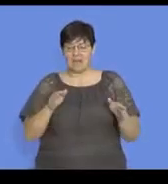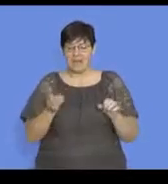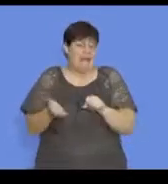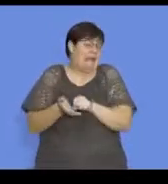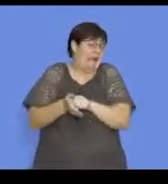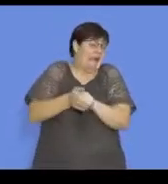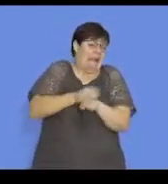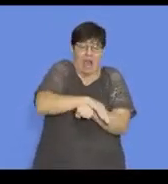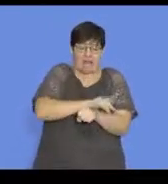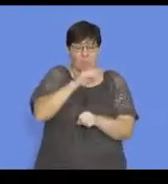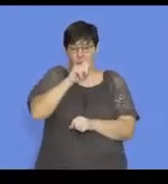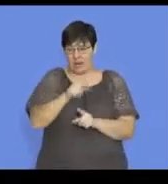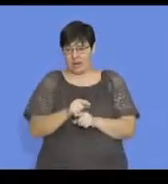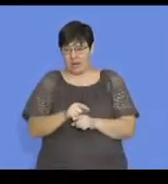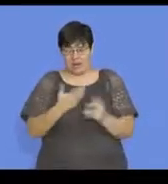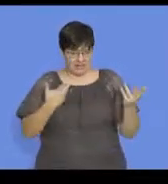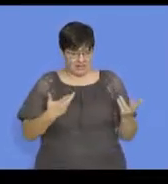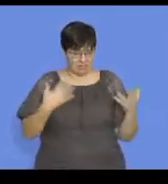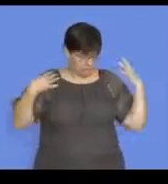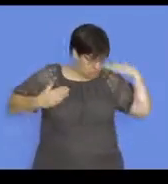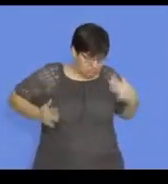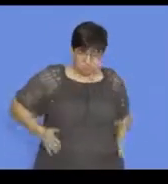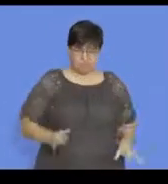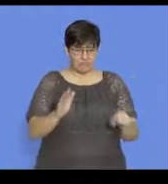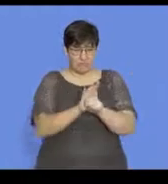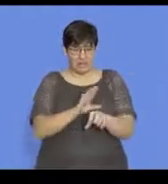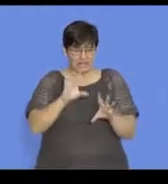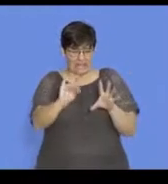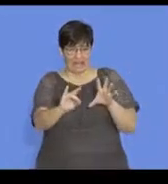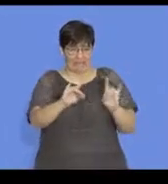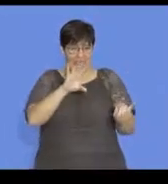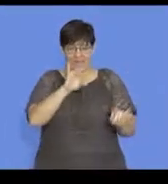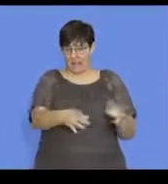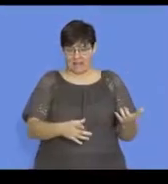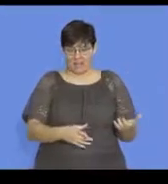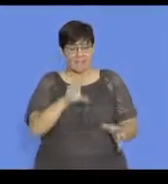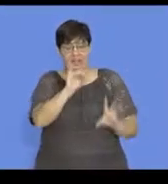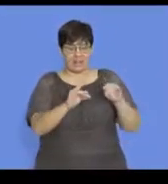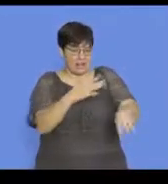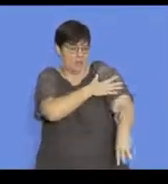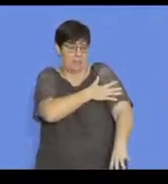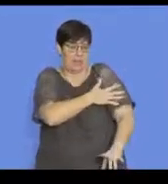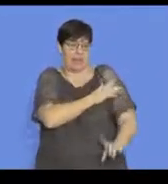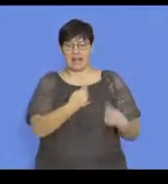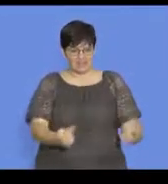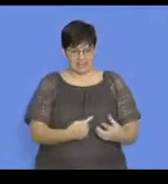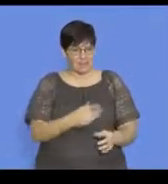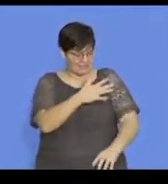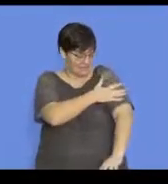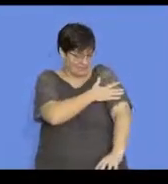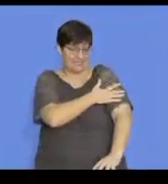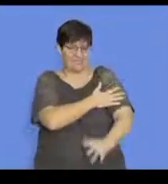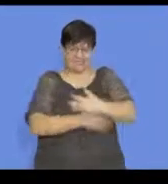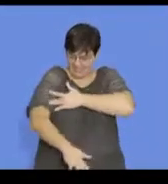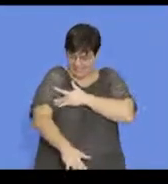in pollen. And the pollen is going to be nice and sticky, right? If it wasn't sticky, it wouldn't stick to the bee. Because I want it to stick on the